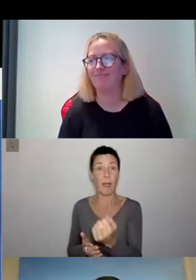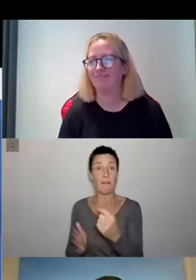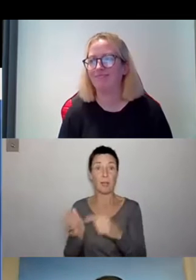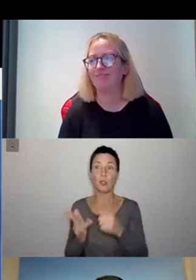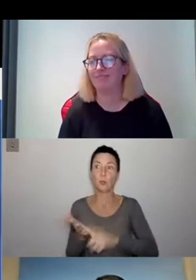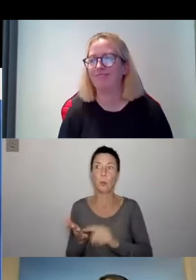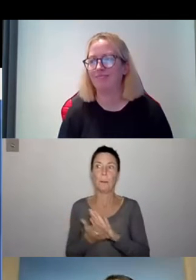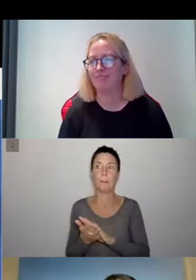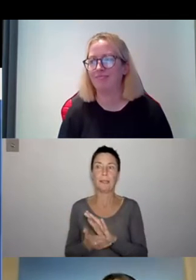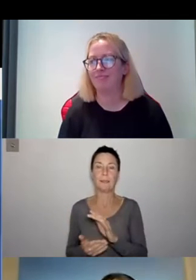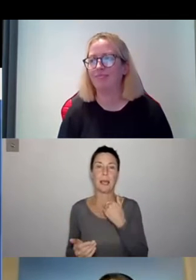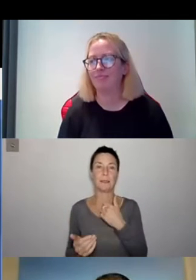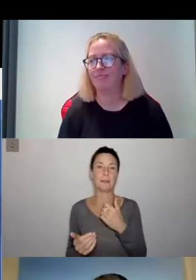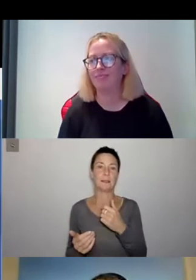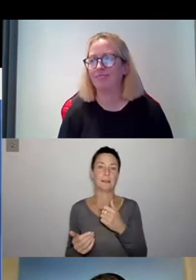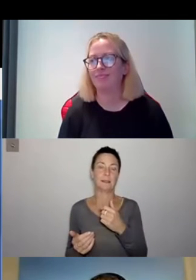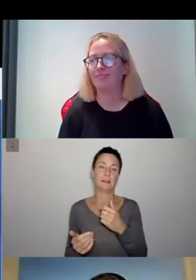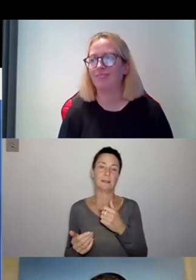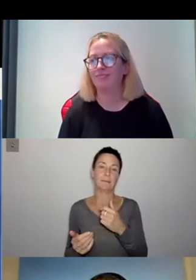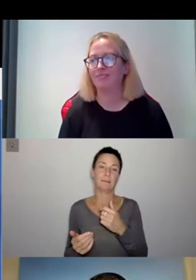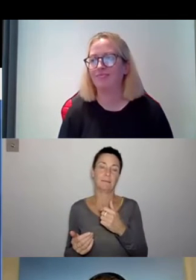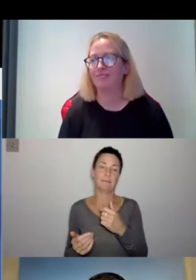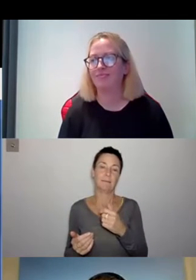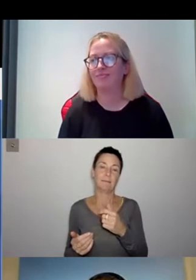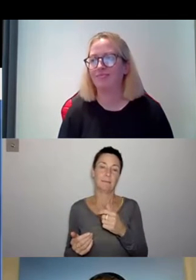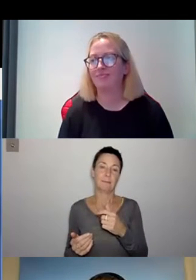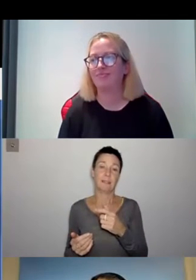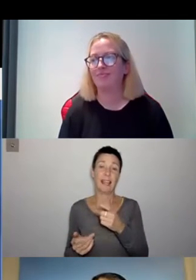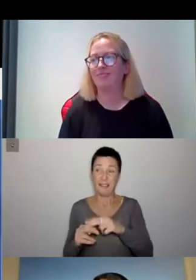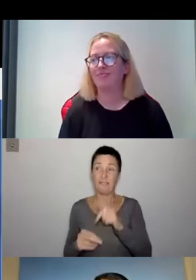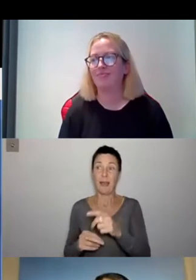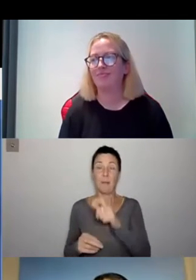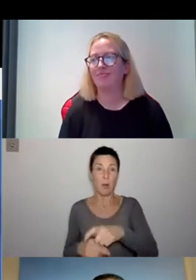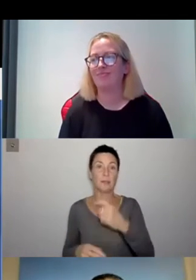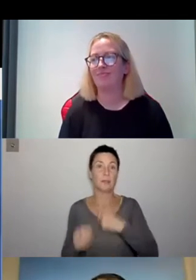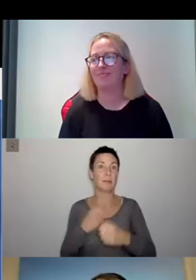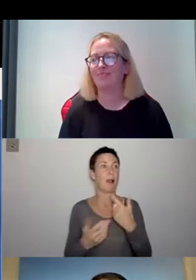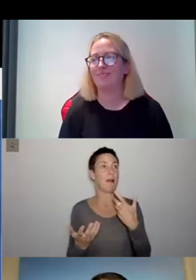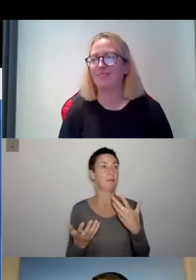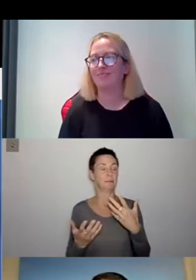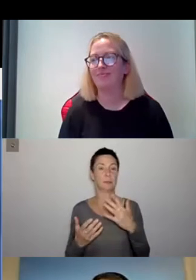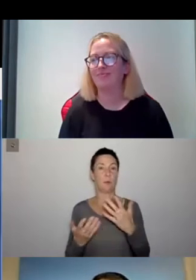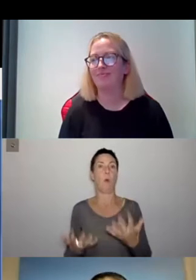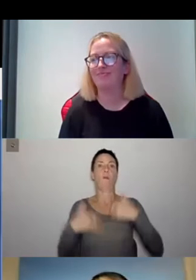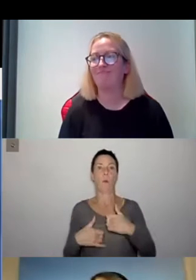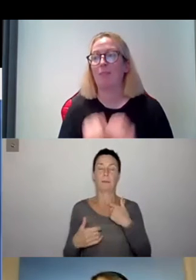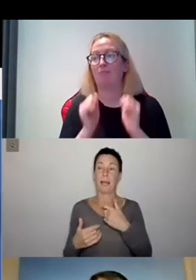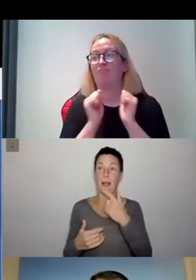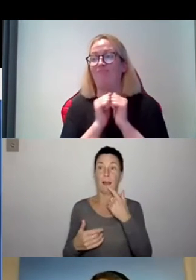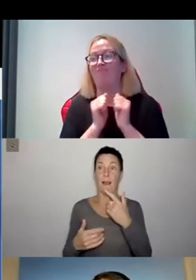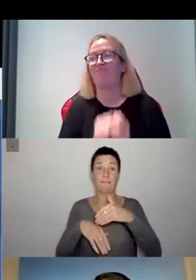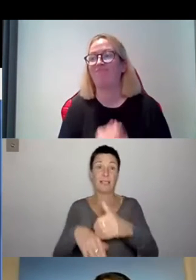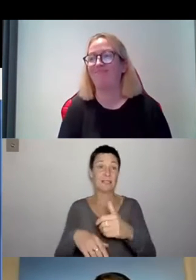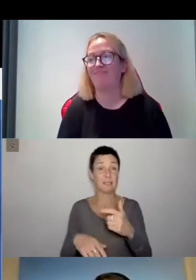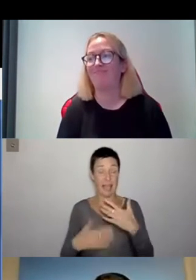over to ill health and even compromised mental health. So same risks, same support